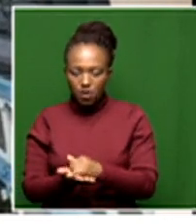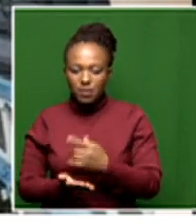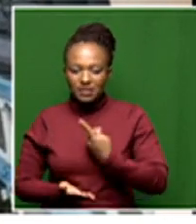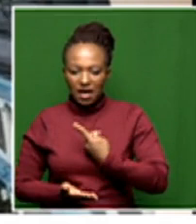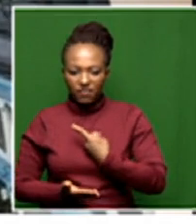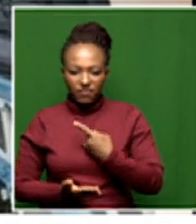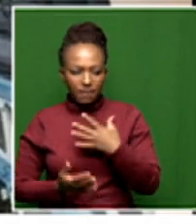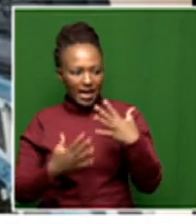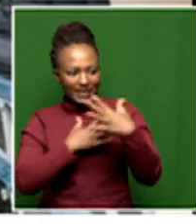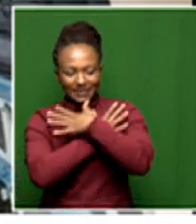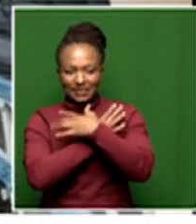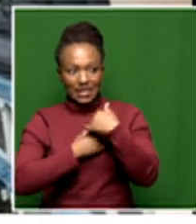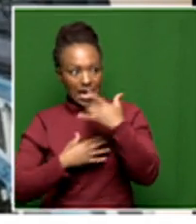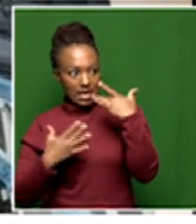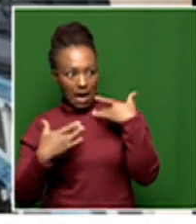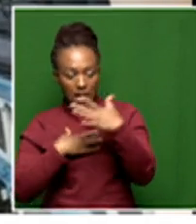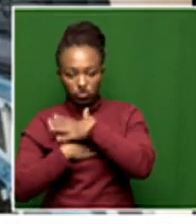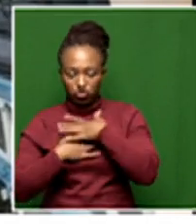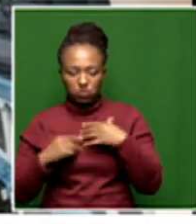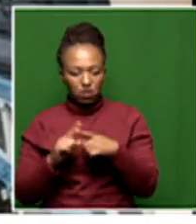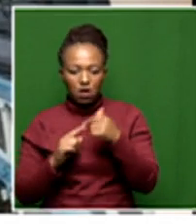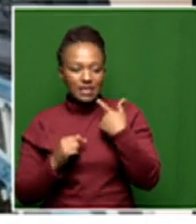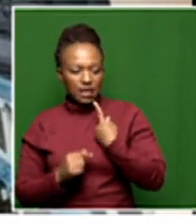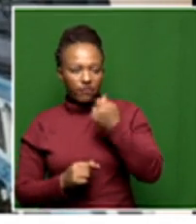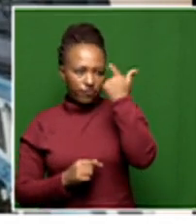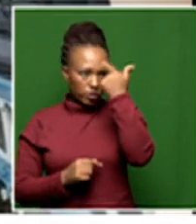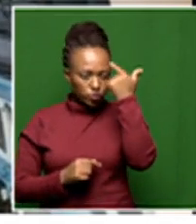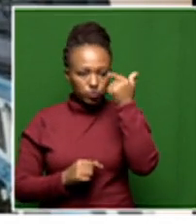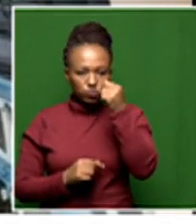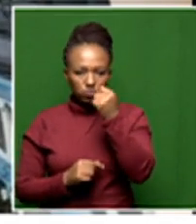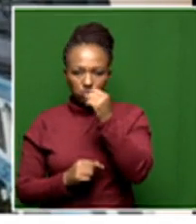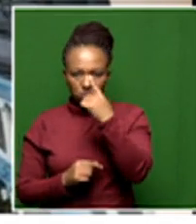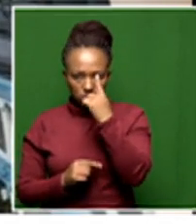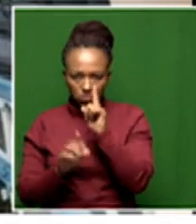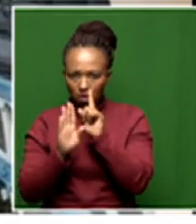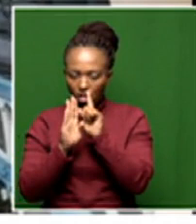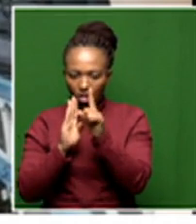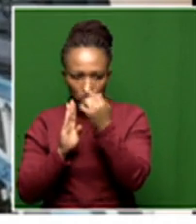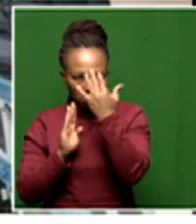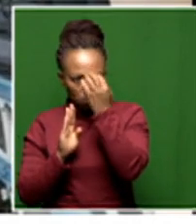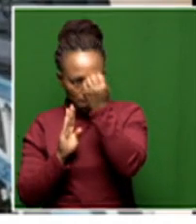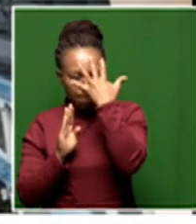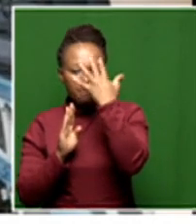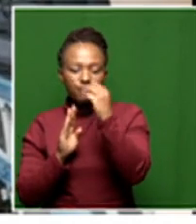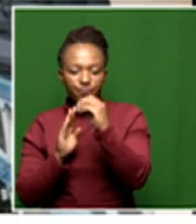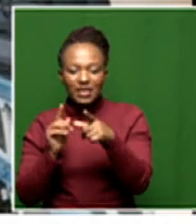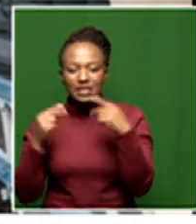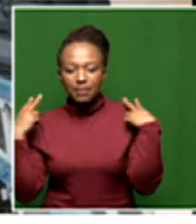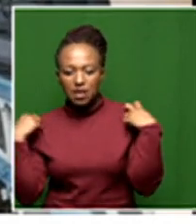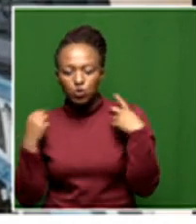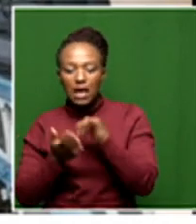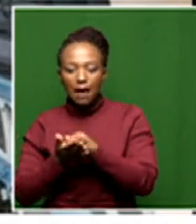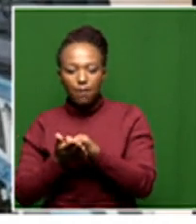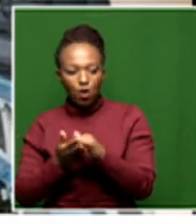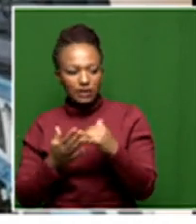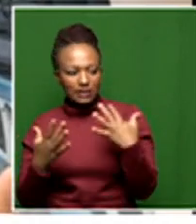scan your boarding pass as you move through. There will be low touch kind of from a security and airport